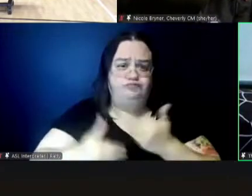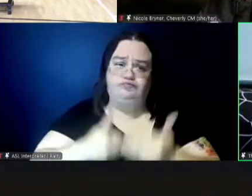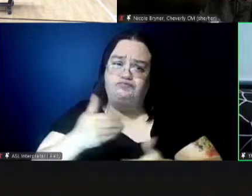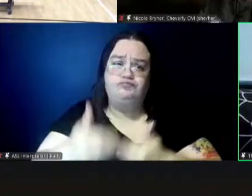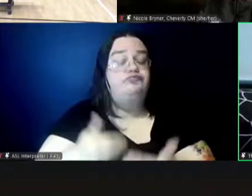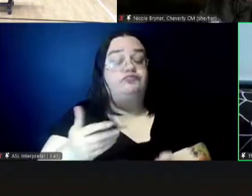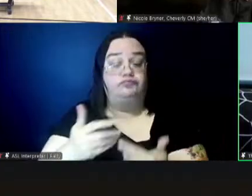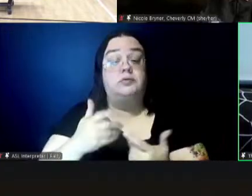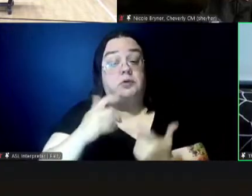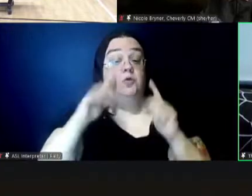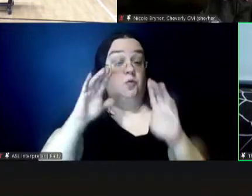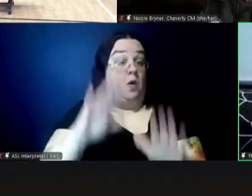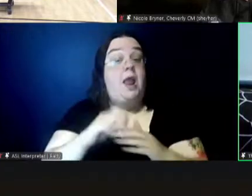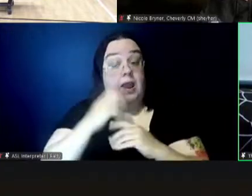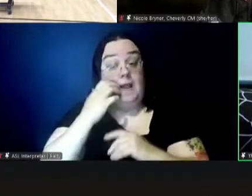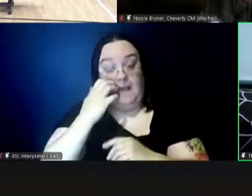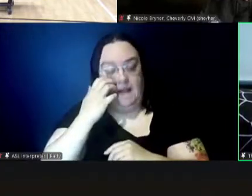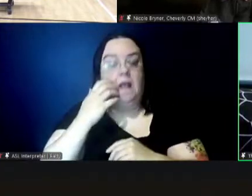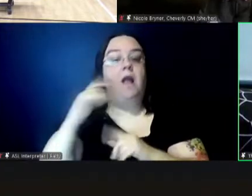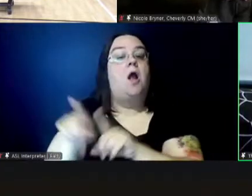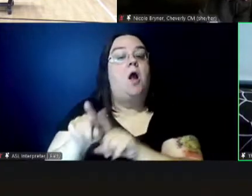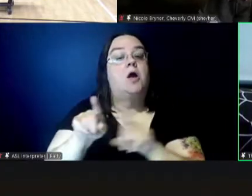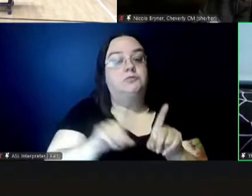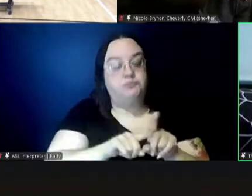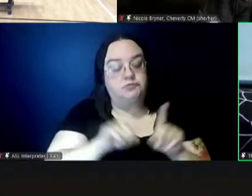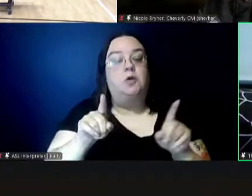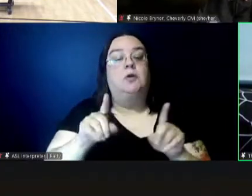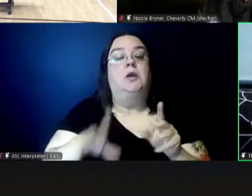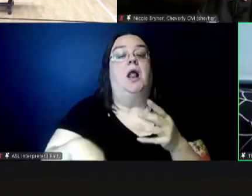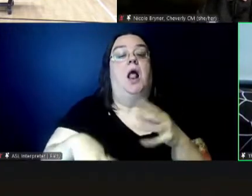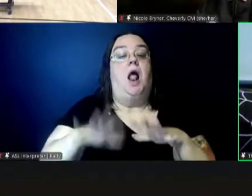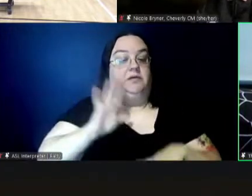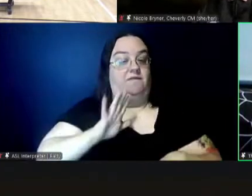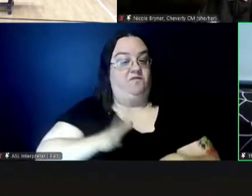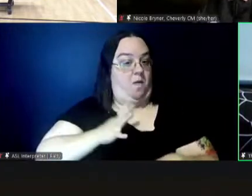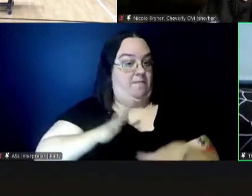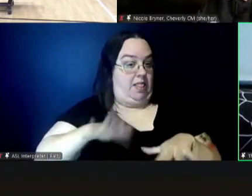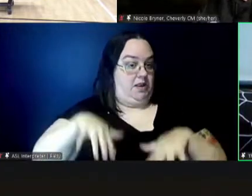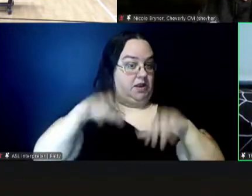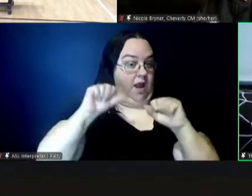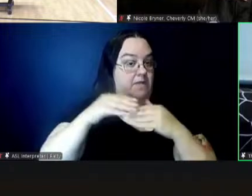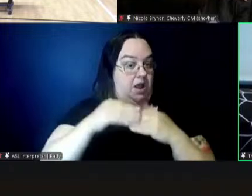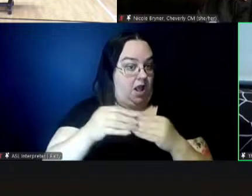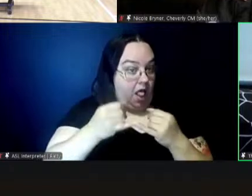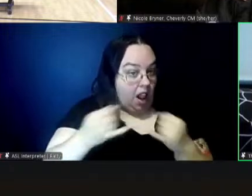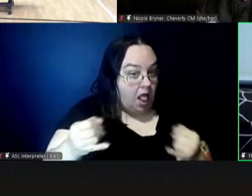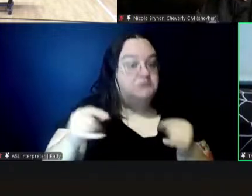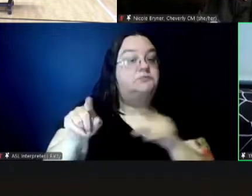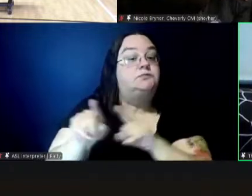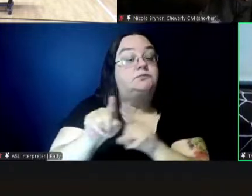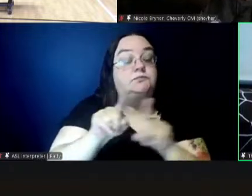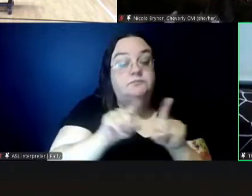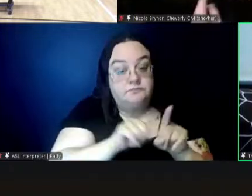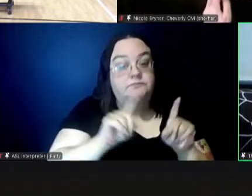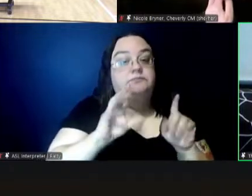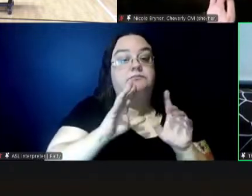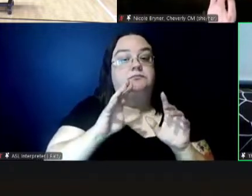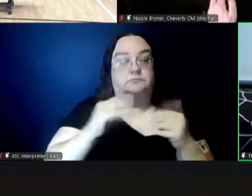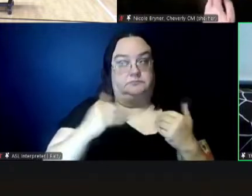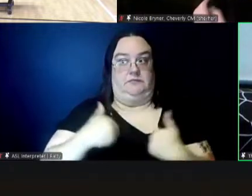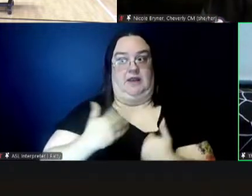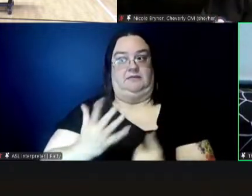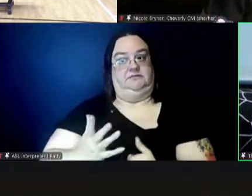Also, subsequent to adopting the guidelines formally, we were able to have a formal vote